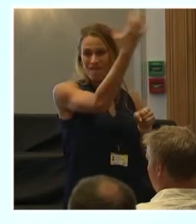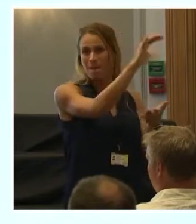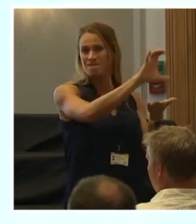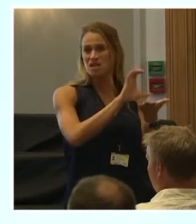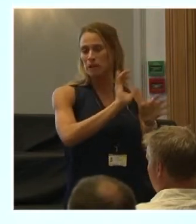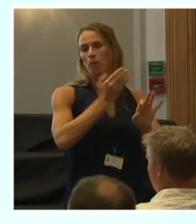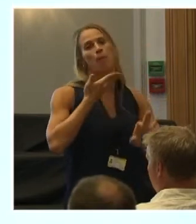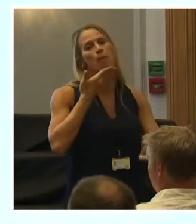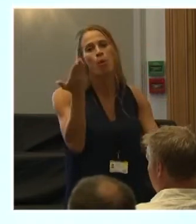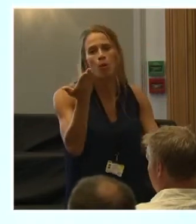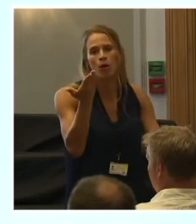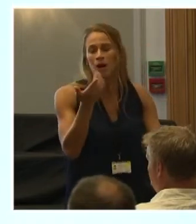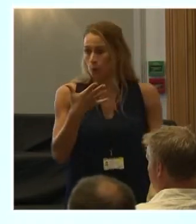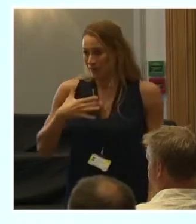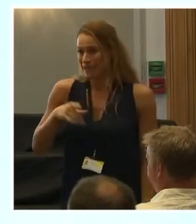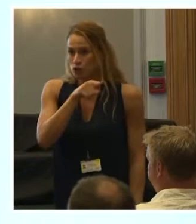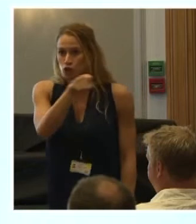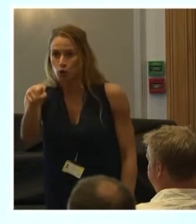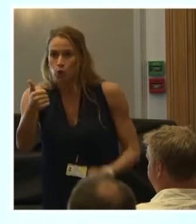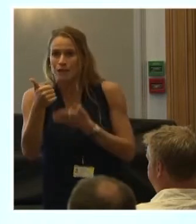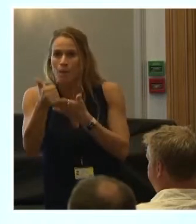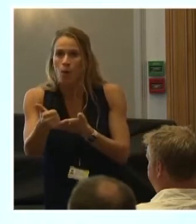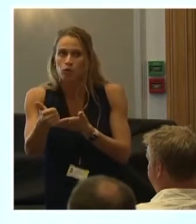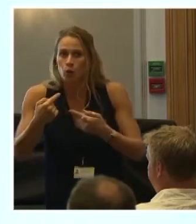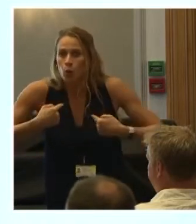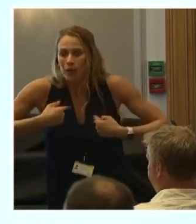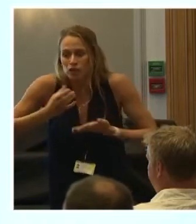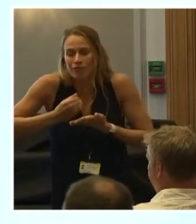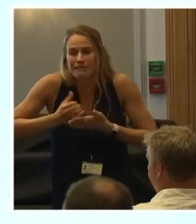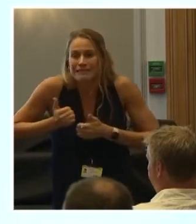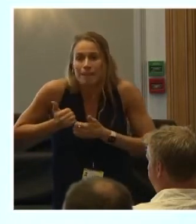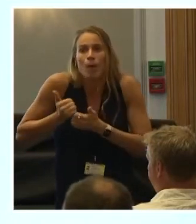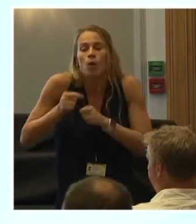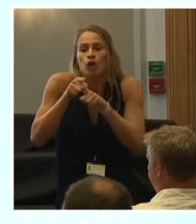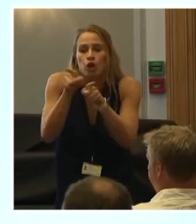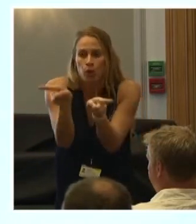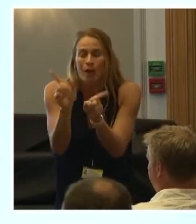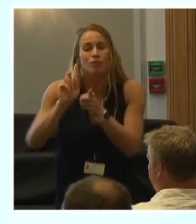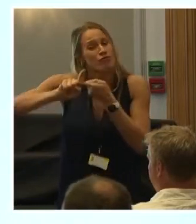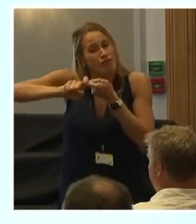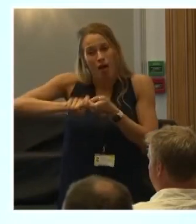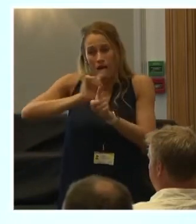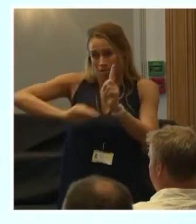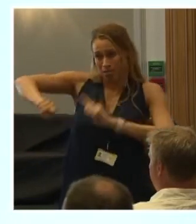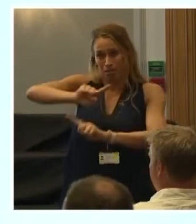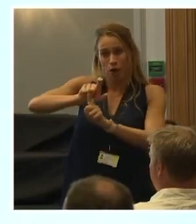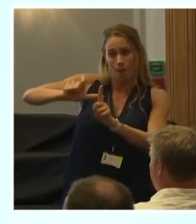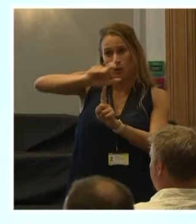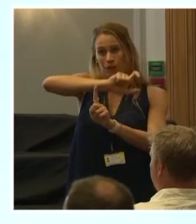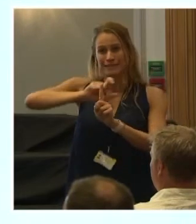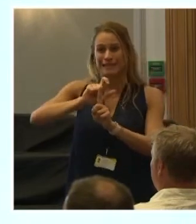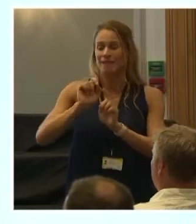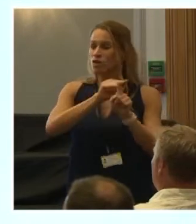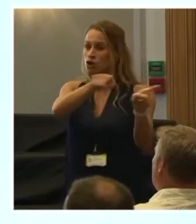like we always have. We are your charity, and we rely on our community to support us through sponsorship,